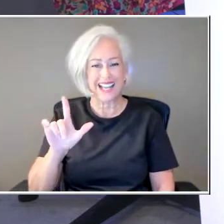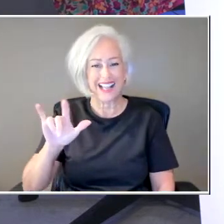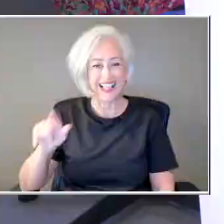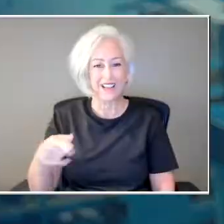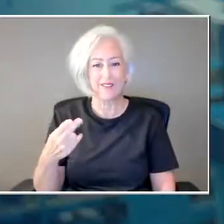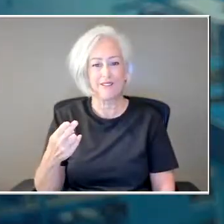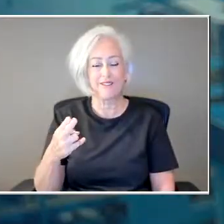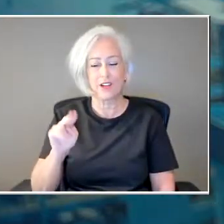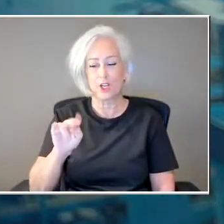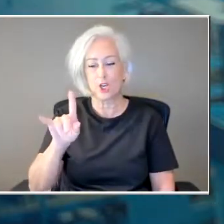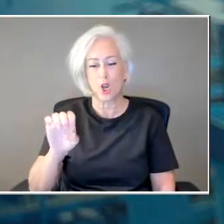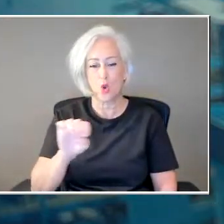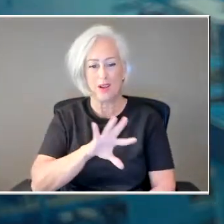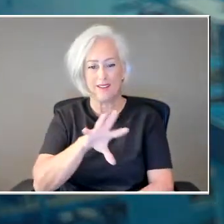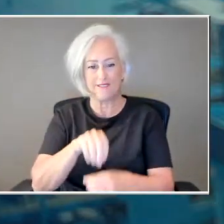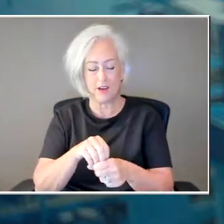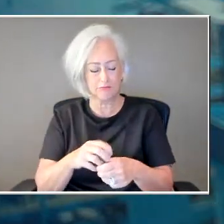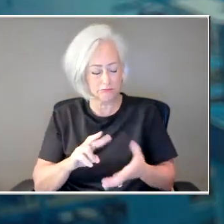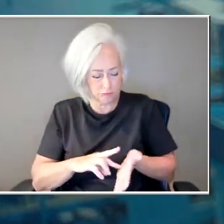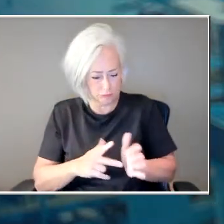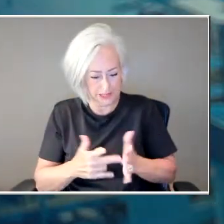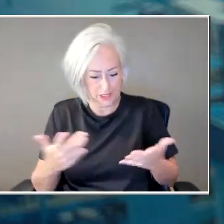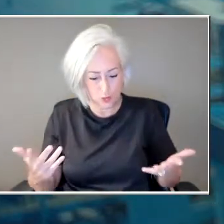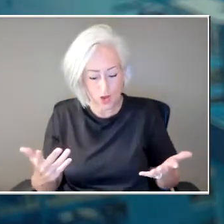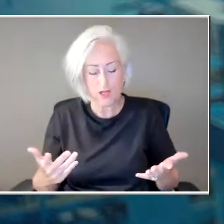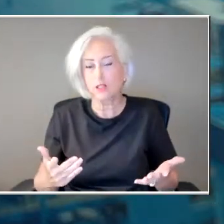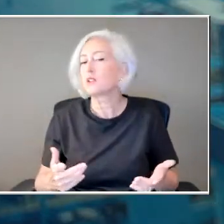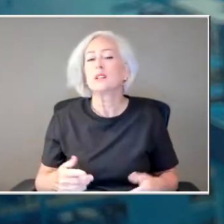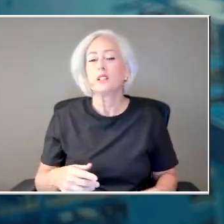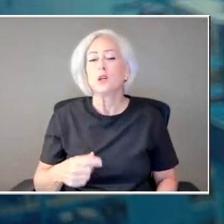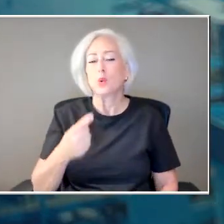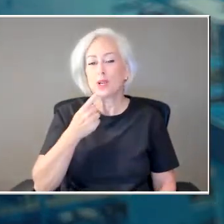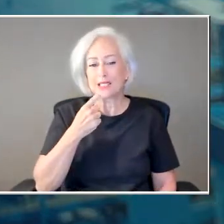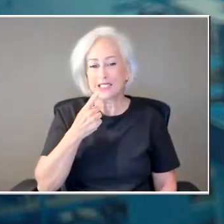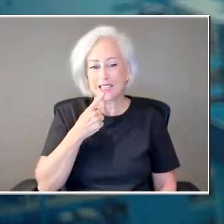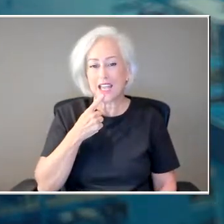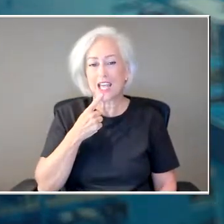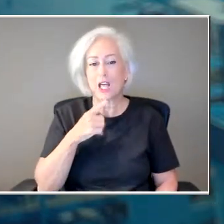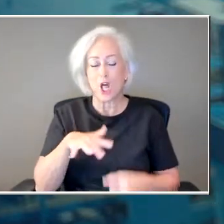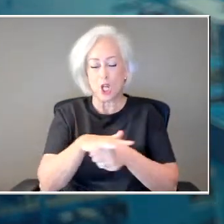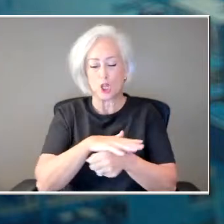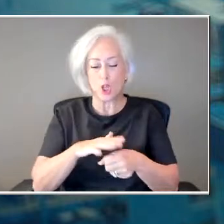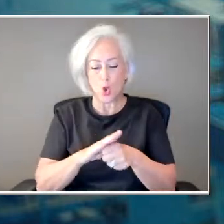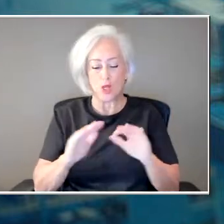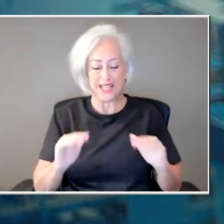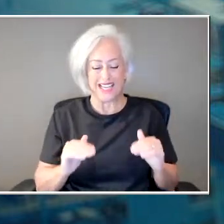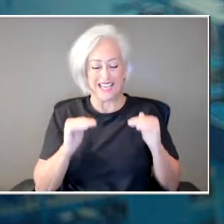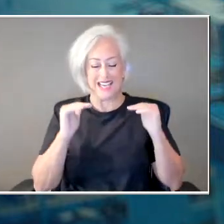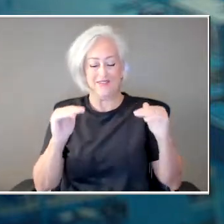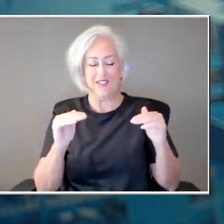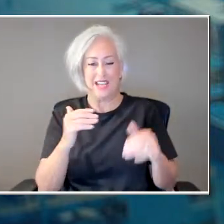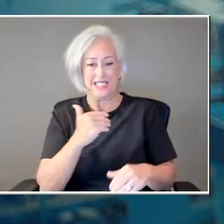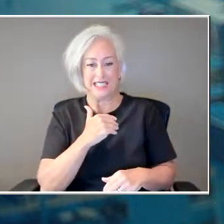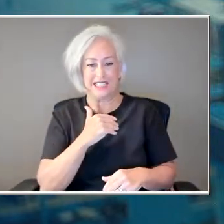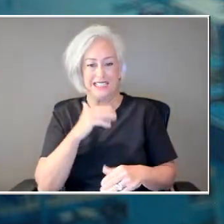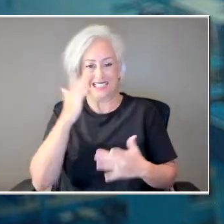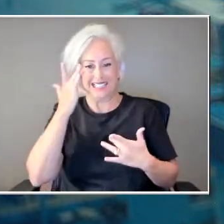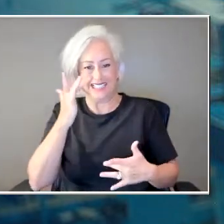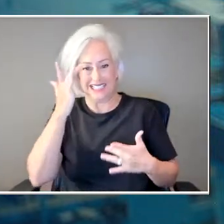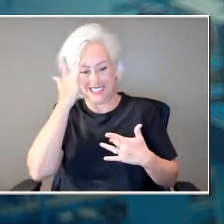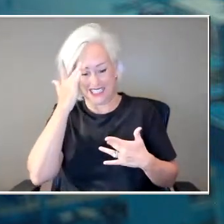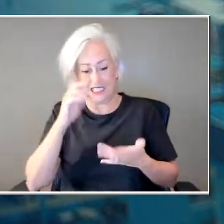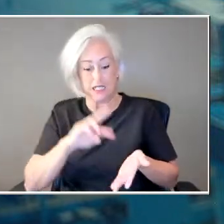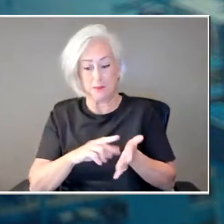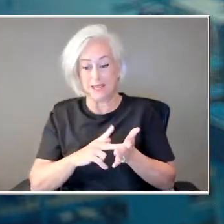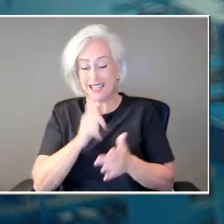So that means that she had what we refer to as locally advanced disease. It wasn't just in the breast, it had already metastasized into the lymph nodes on that